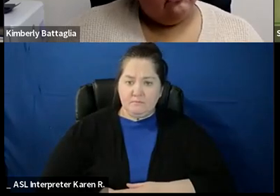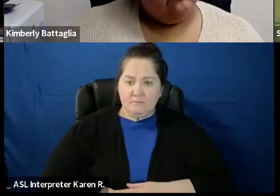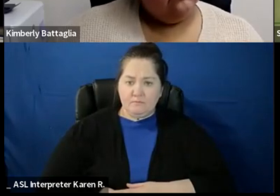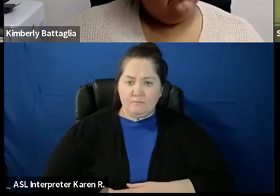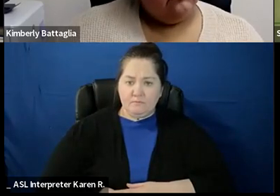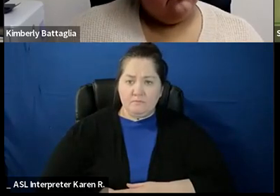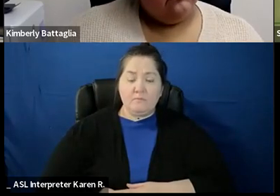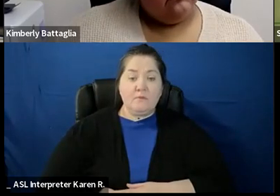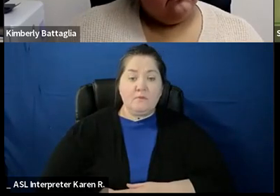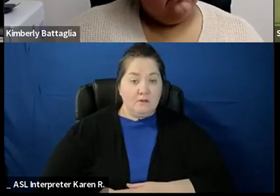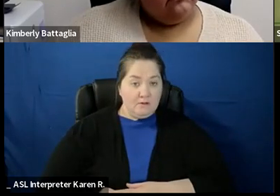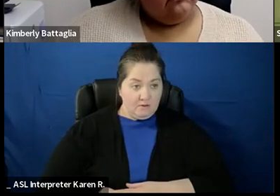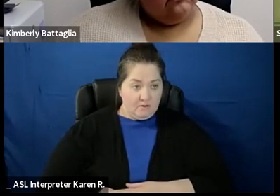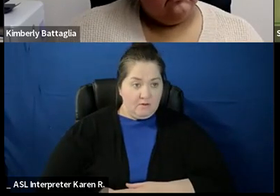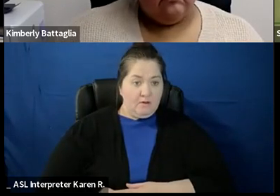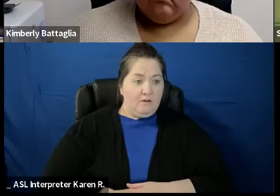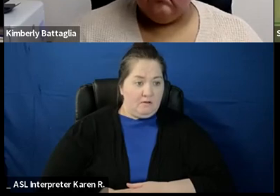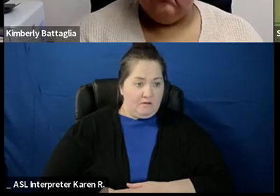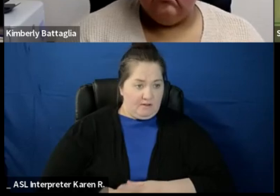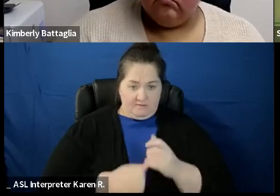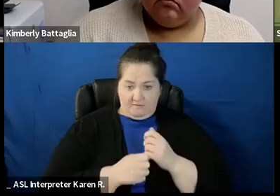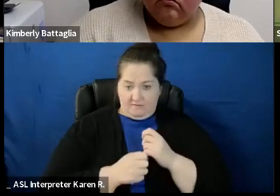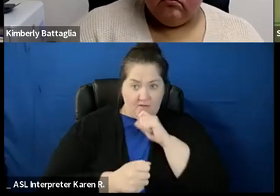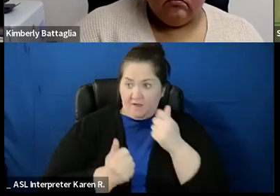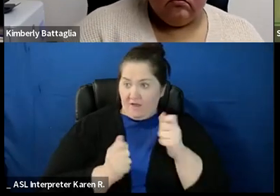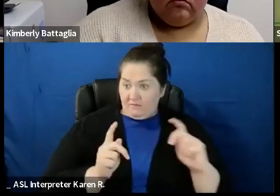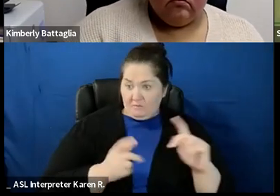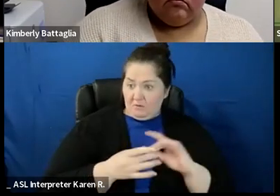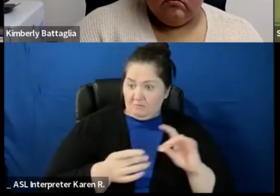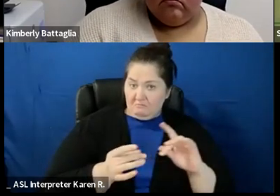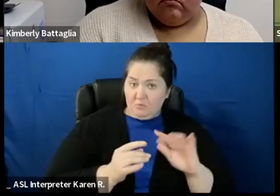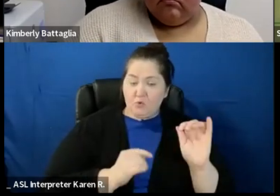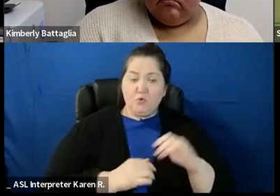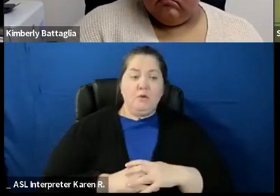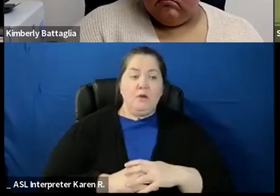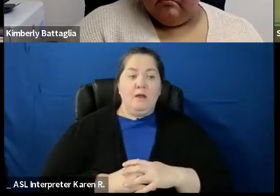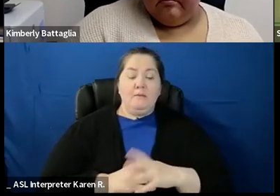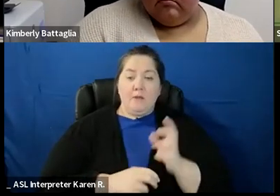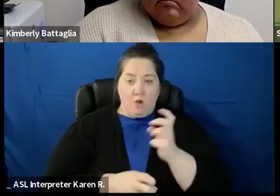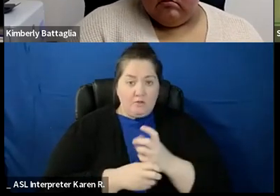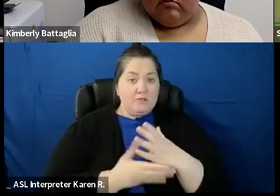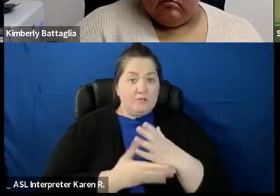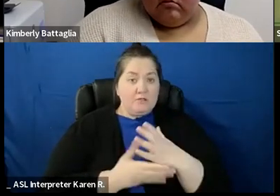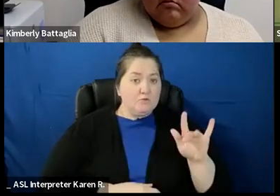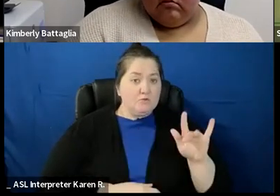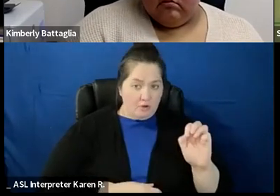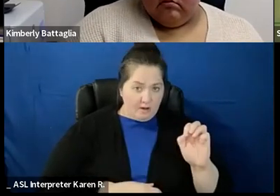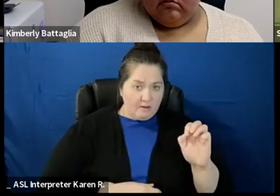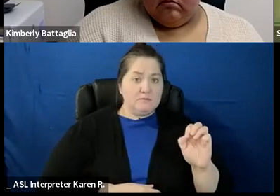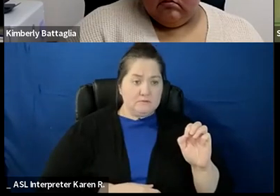I would also love to hear if other people also have follow-up on that as well. And I think that it can be hard. There's some tribes who I think have